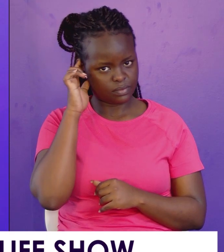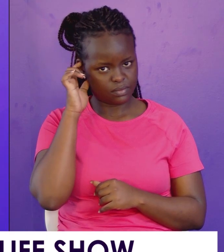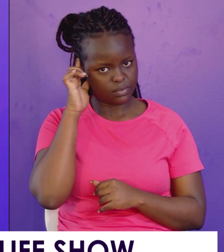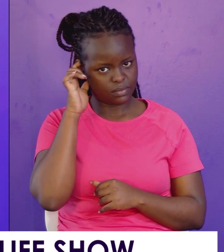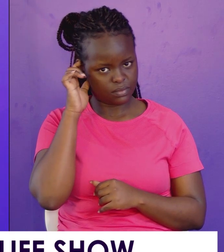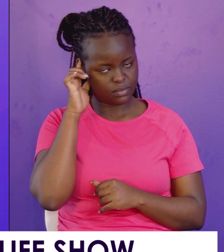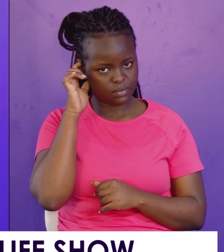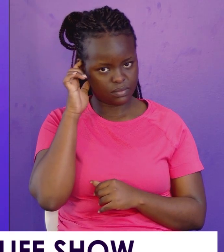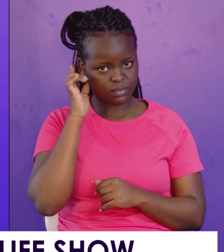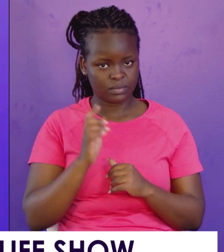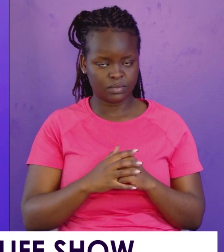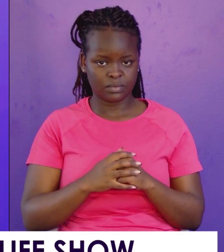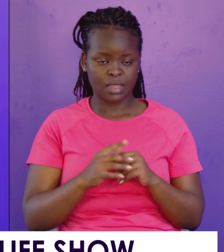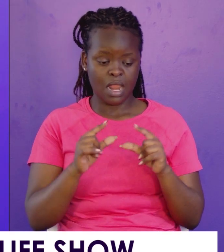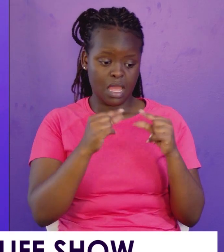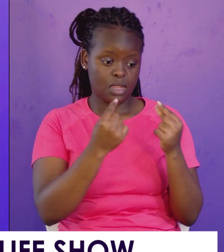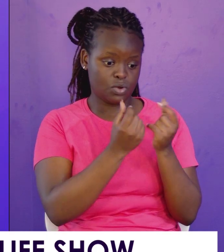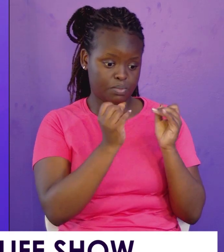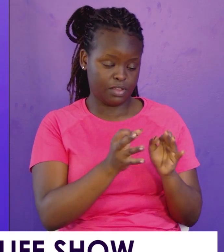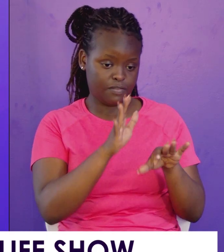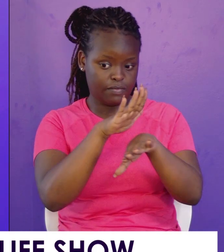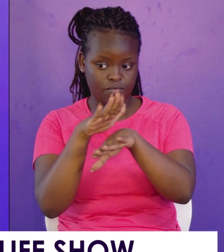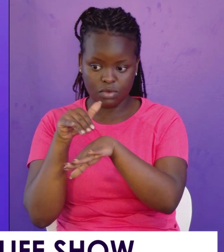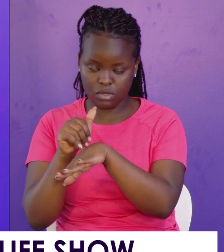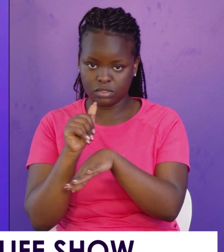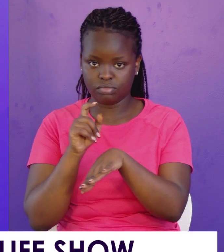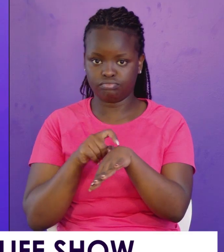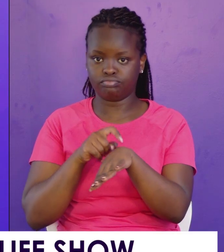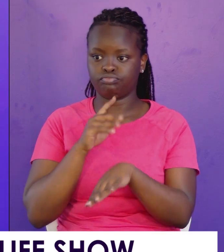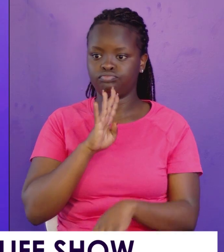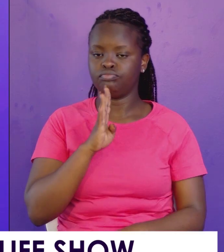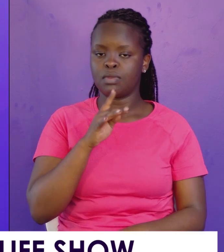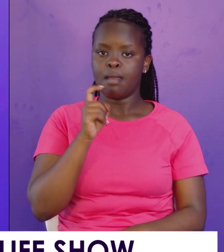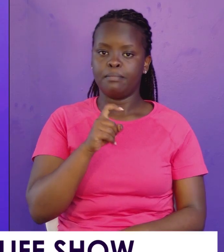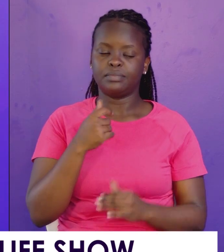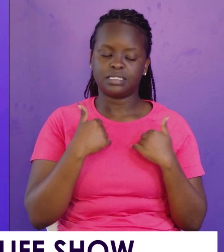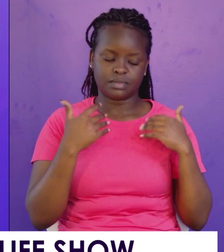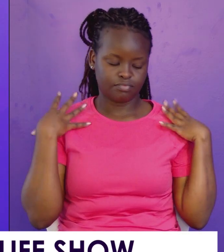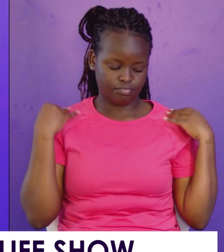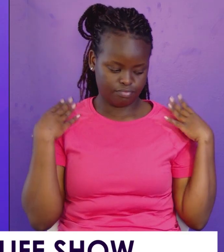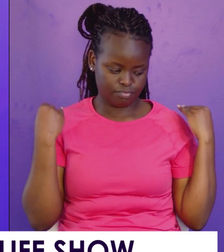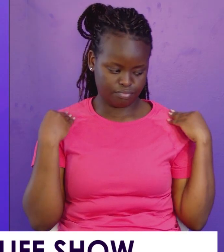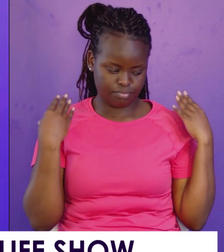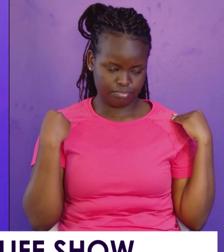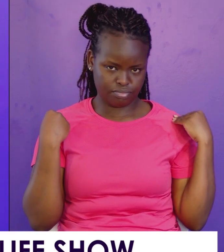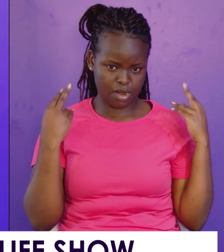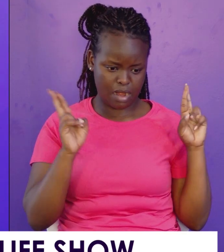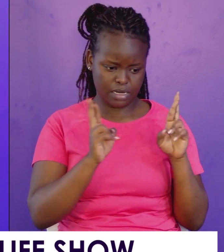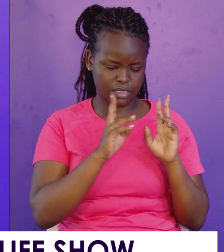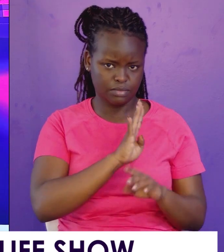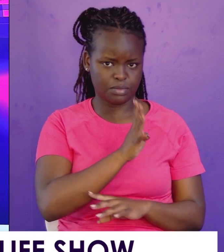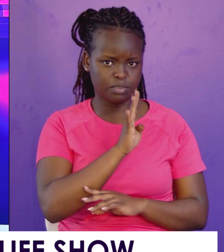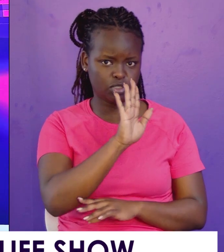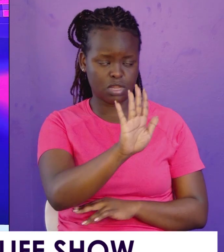a group. Of course, if you're called to speak, there's a time you need to spend to prepare your speech, right? You need to prepare